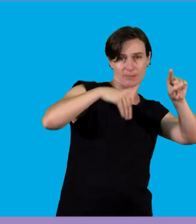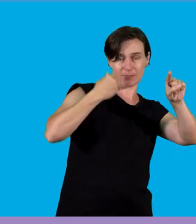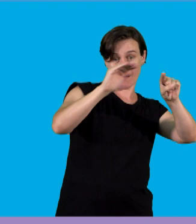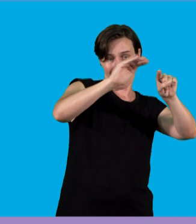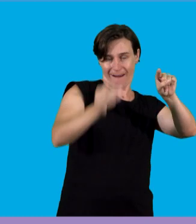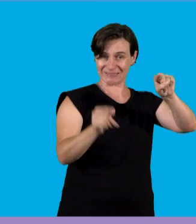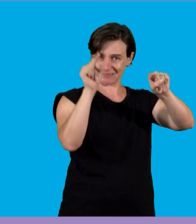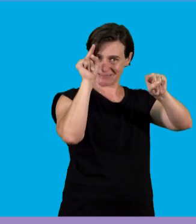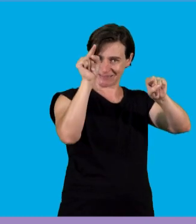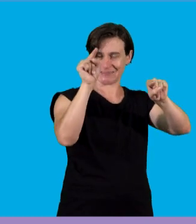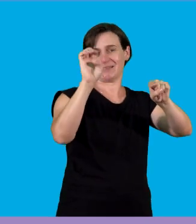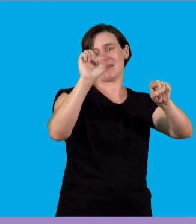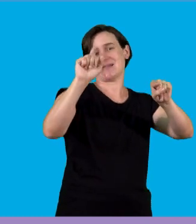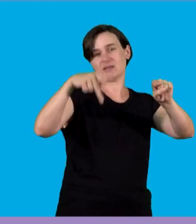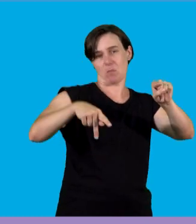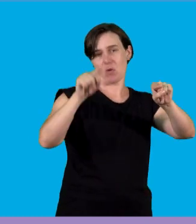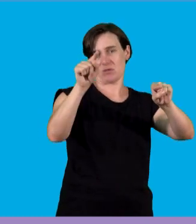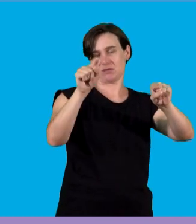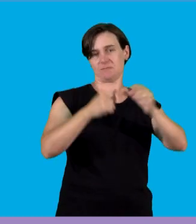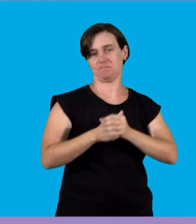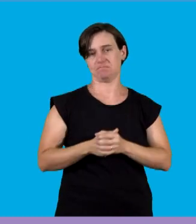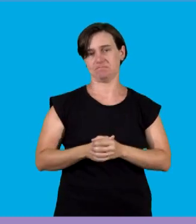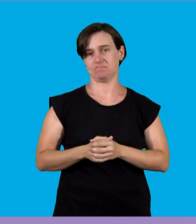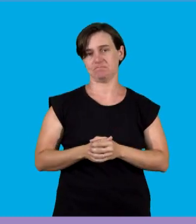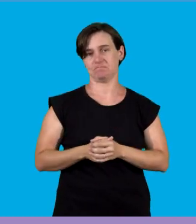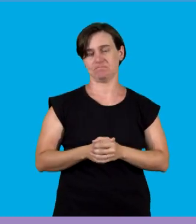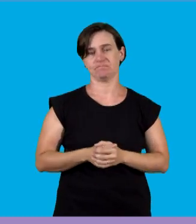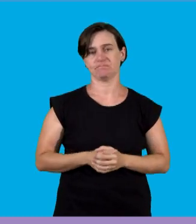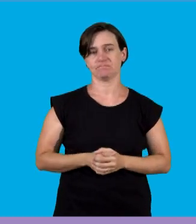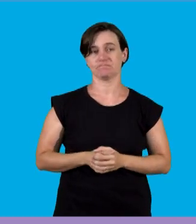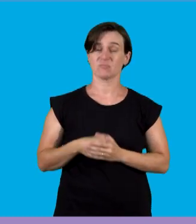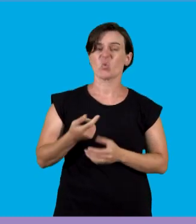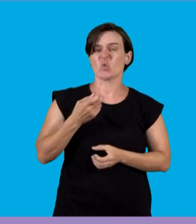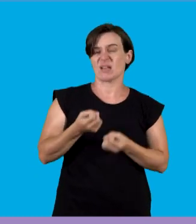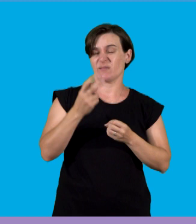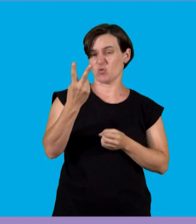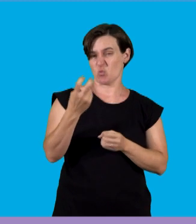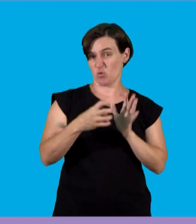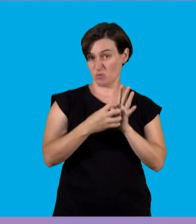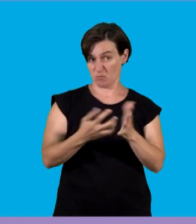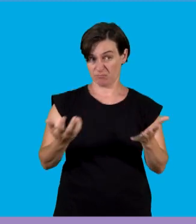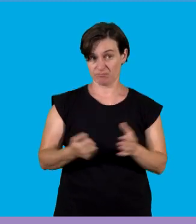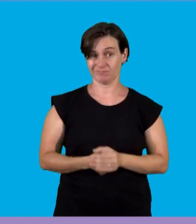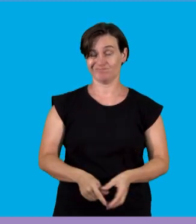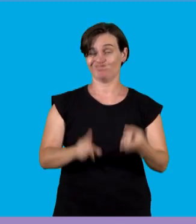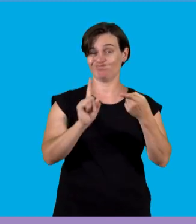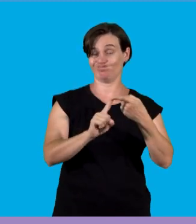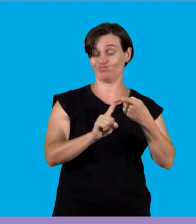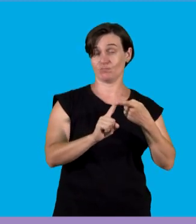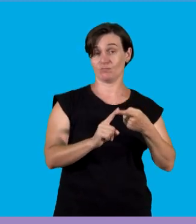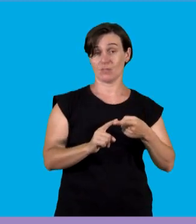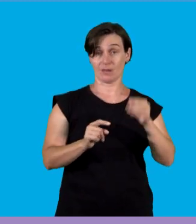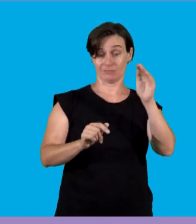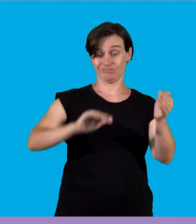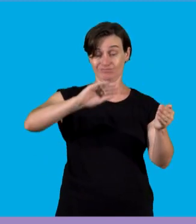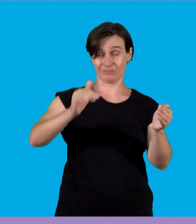previous examples. Let's look at these two here. So we are required to simplify the following. We have 5 squared and